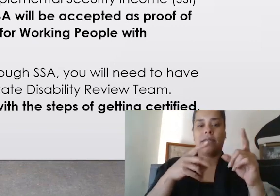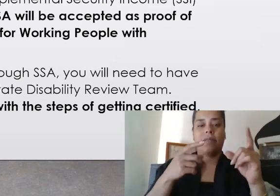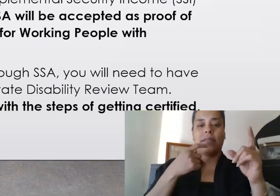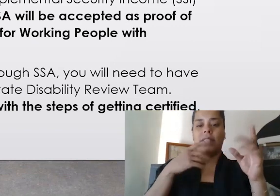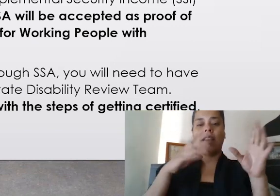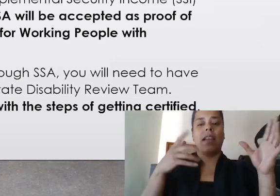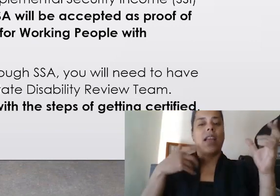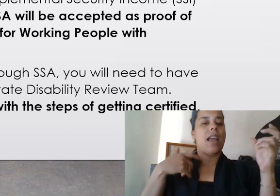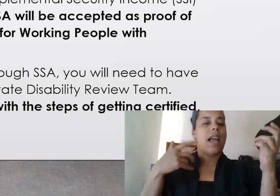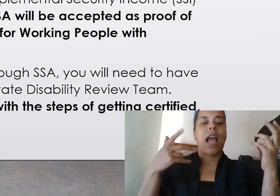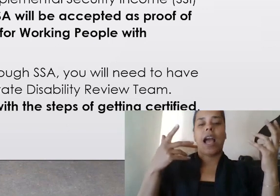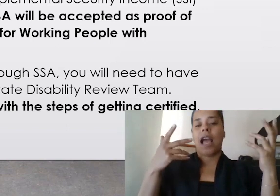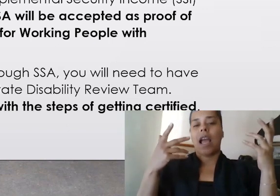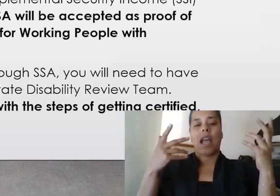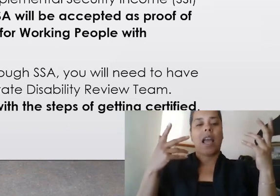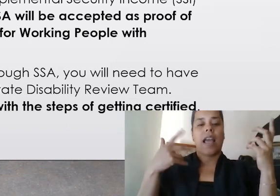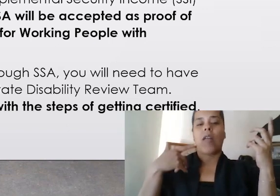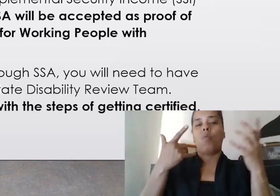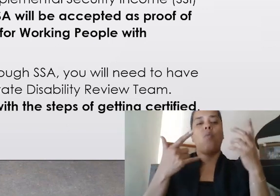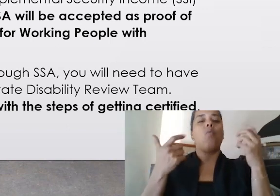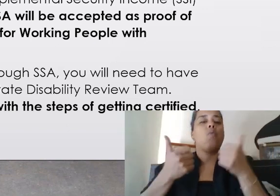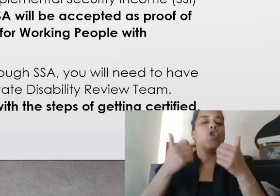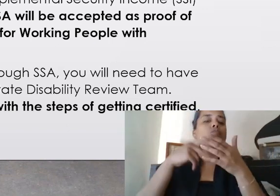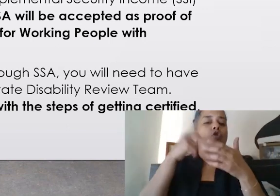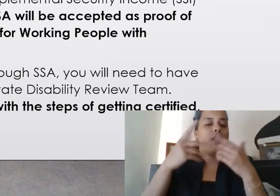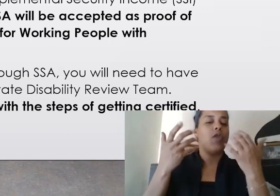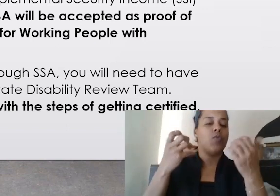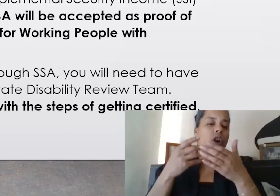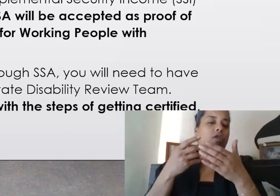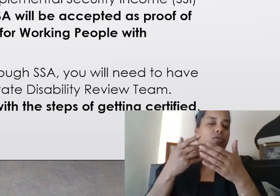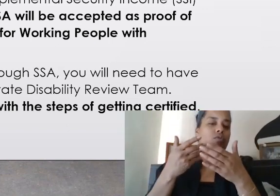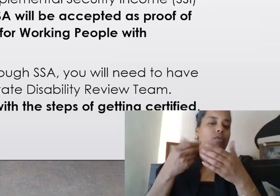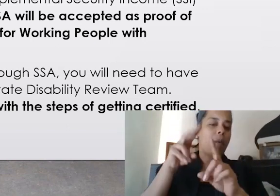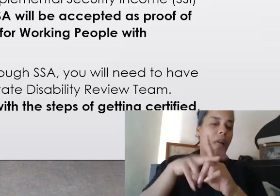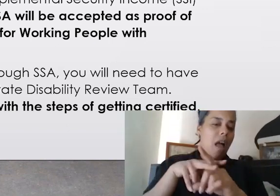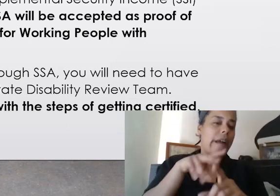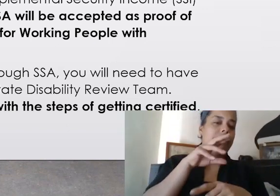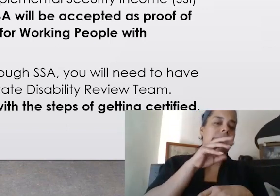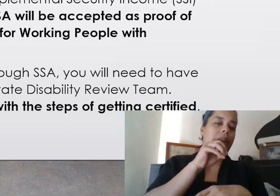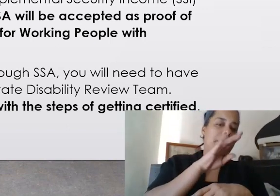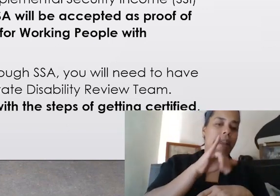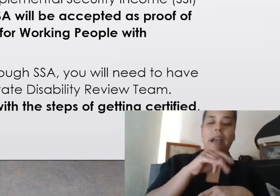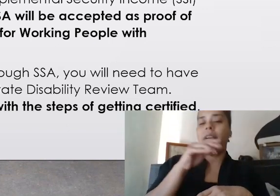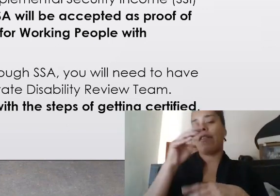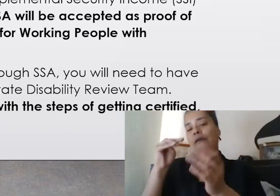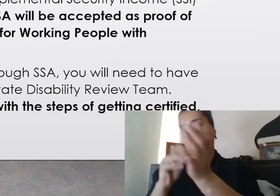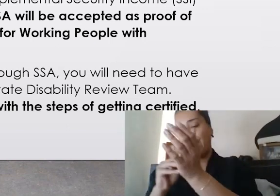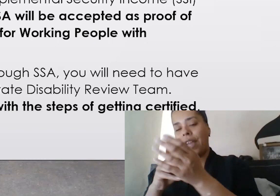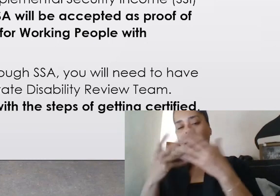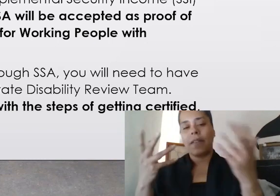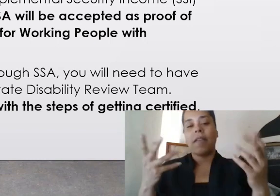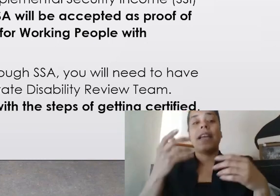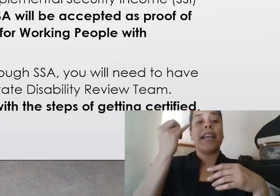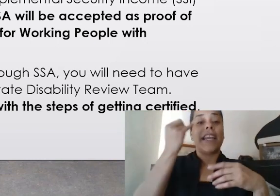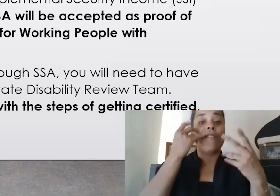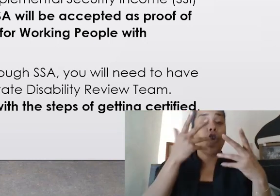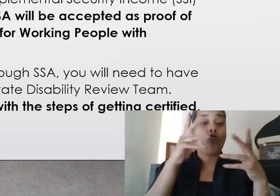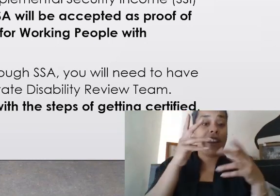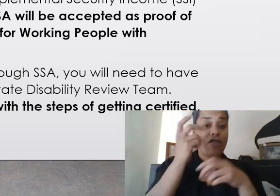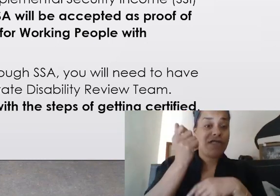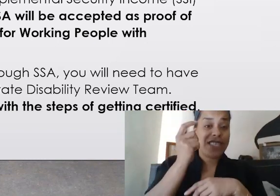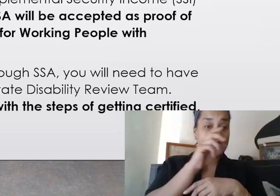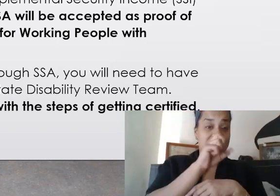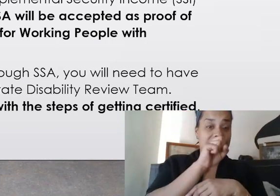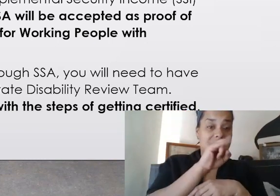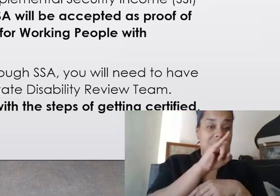this particular program. If you are already receiving SSI or SSDI